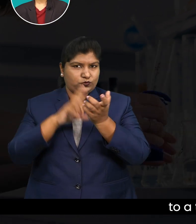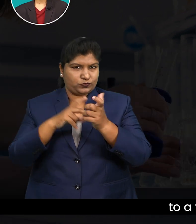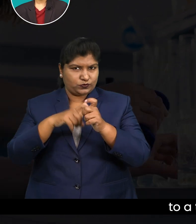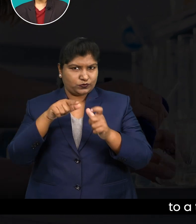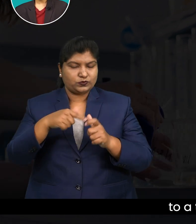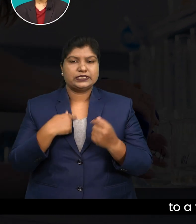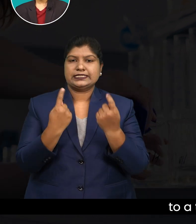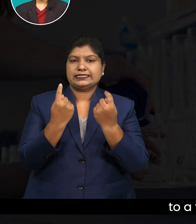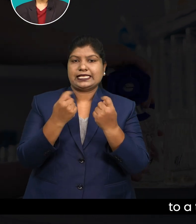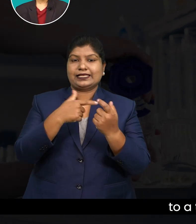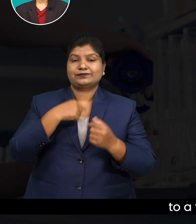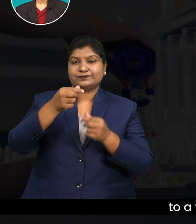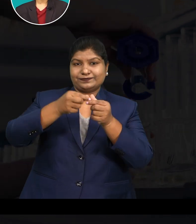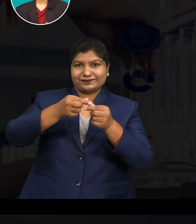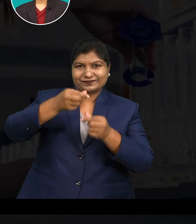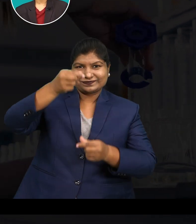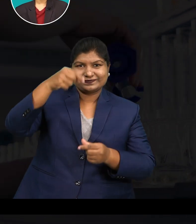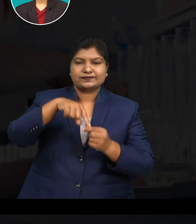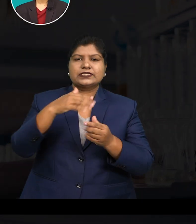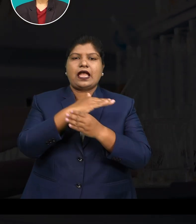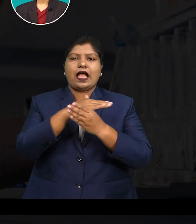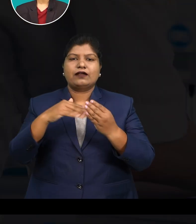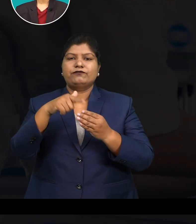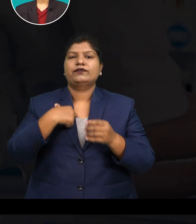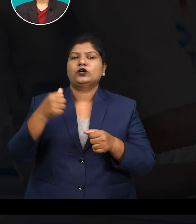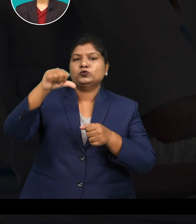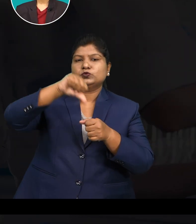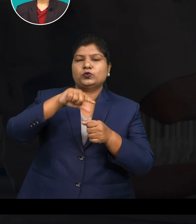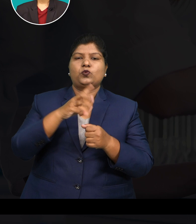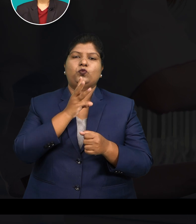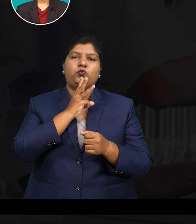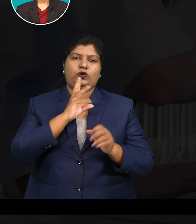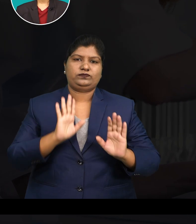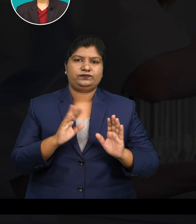to a test tube half filled with water.